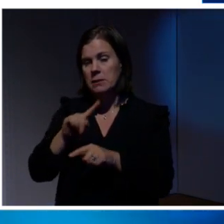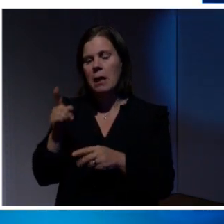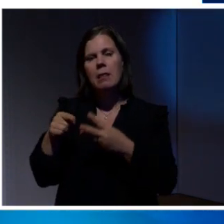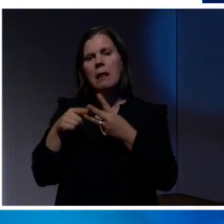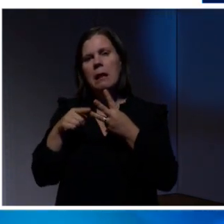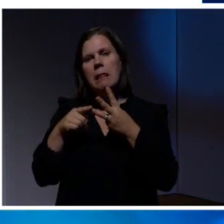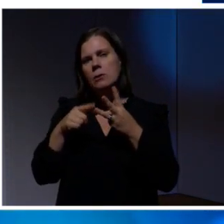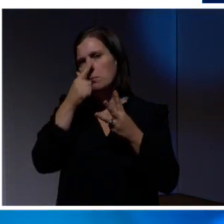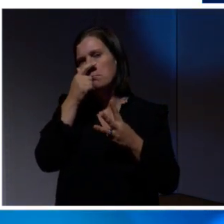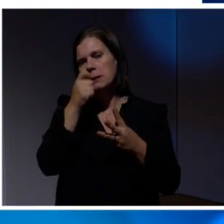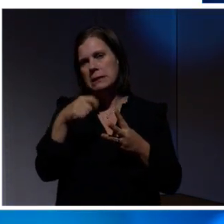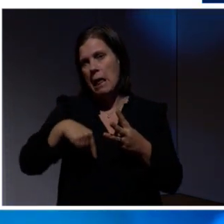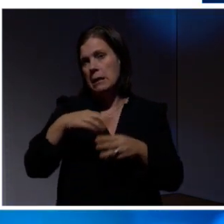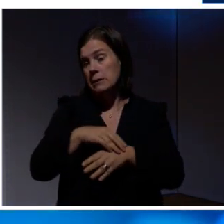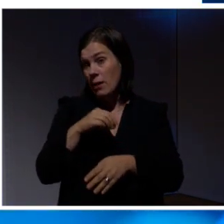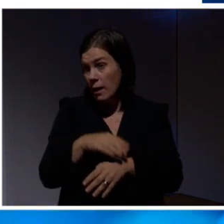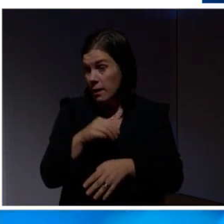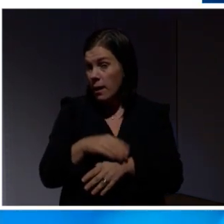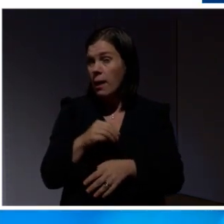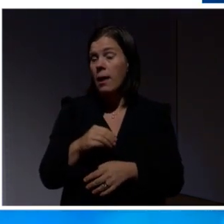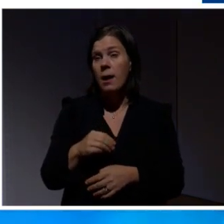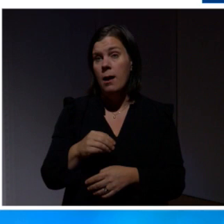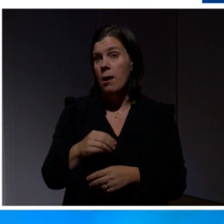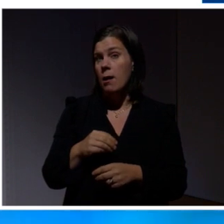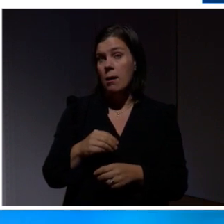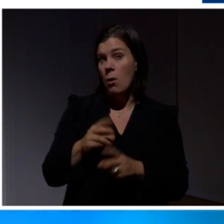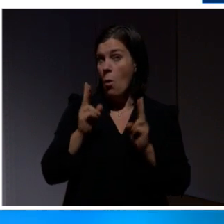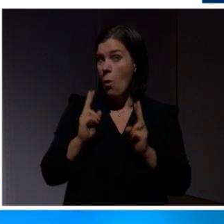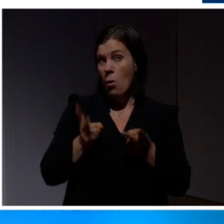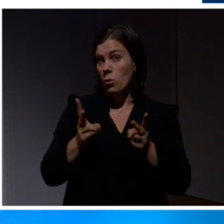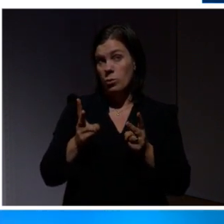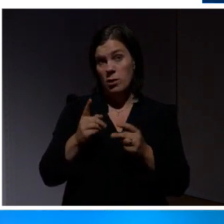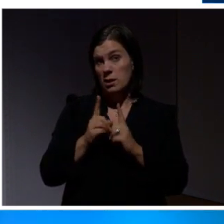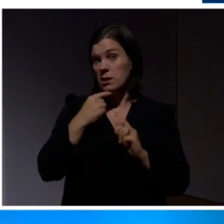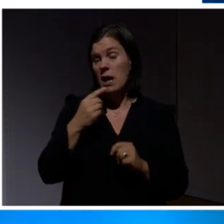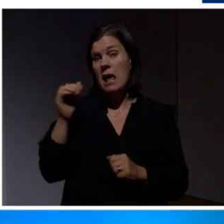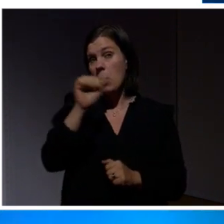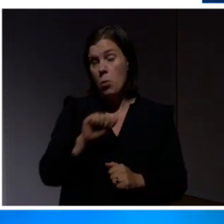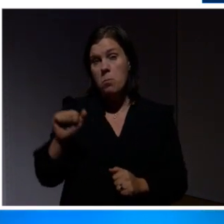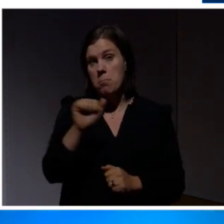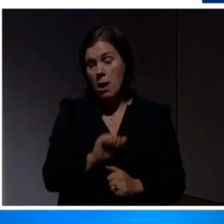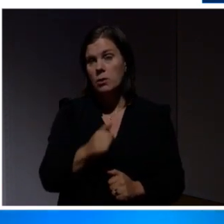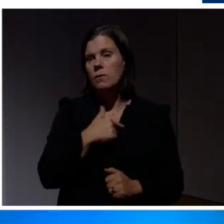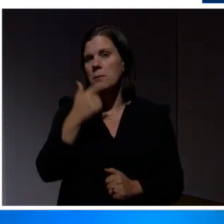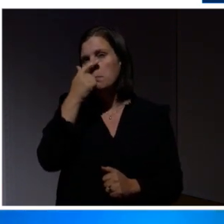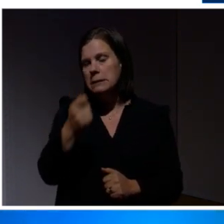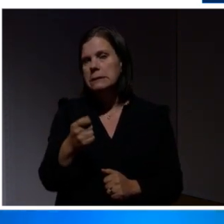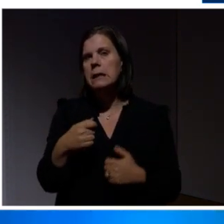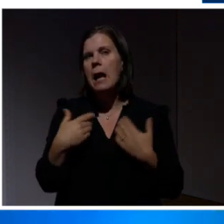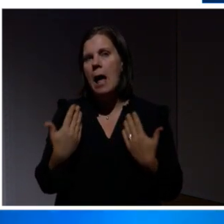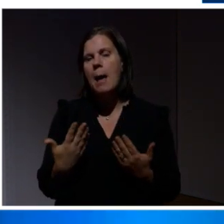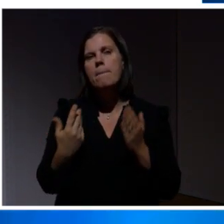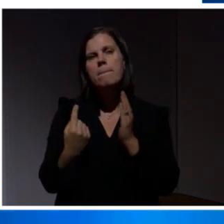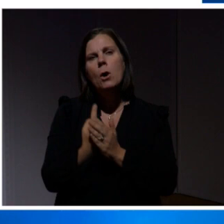we're really missing today in Sweden, and perhaps even, if I dare say, in Europe. And that is the possibility